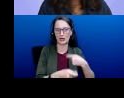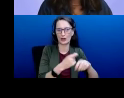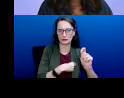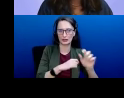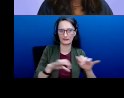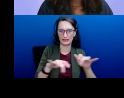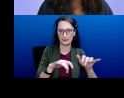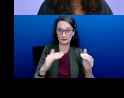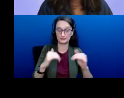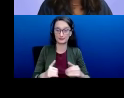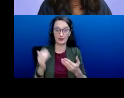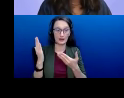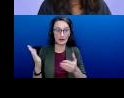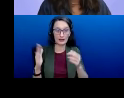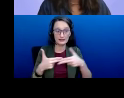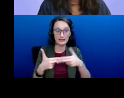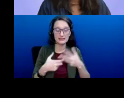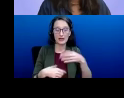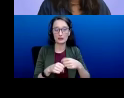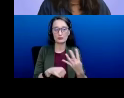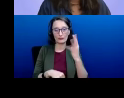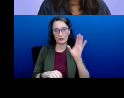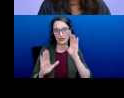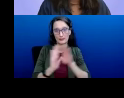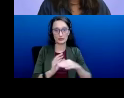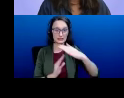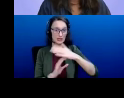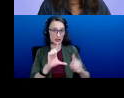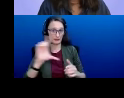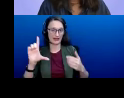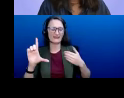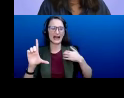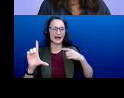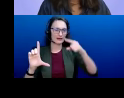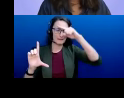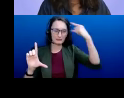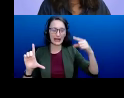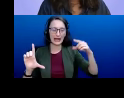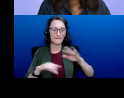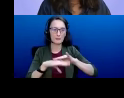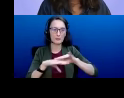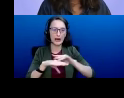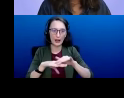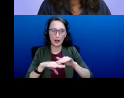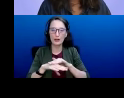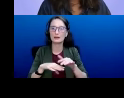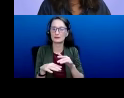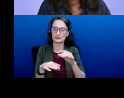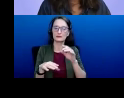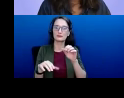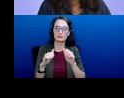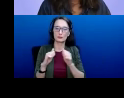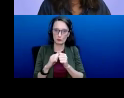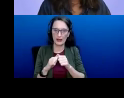Visually, this slide includes 4 images. Top left is a black Braille display keyboard with green border. There's